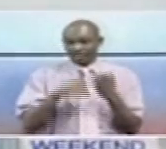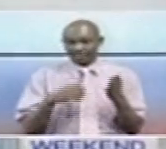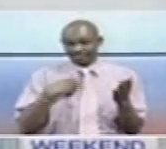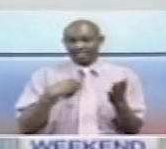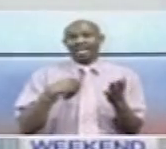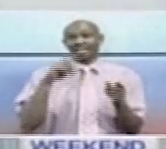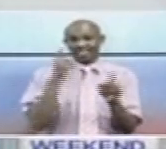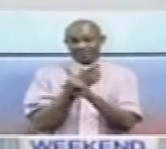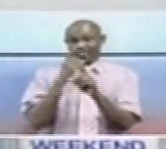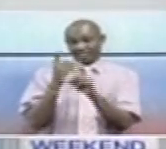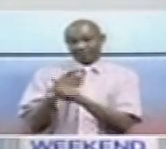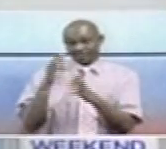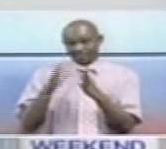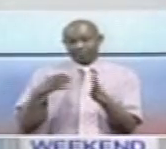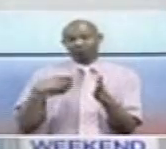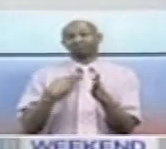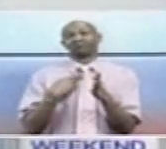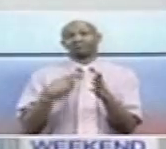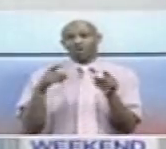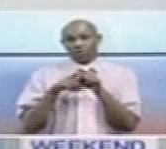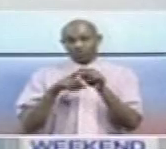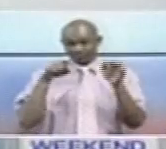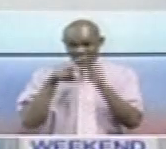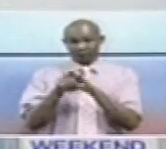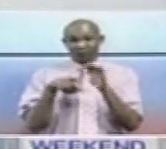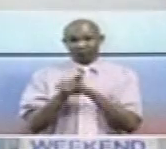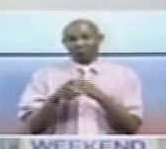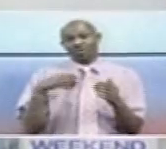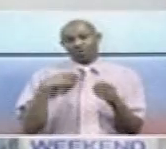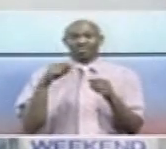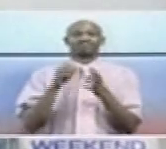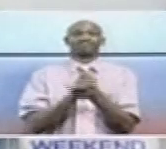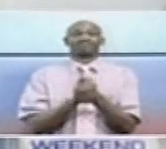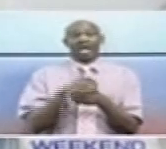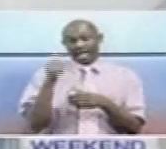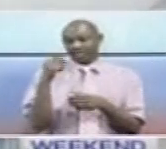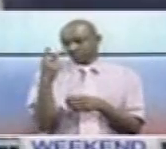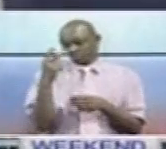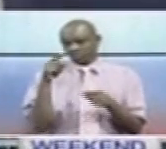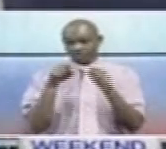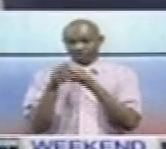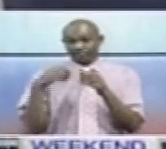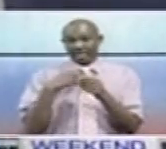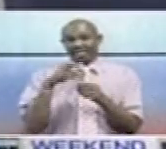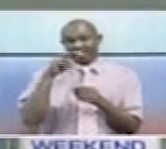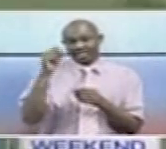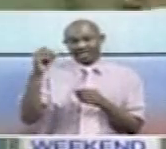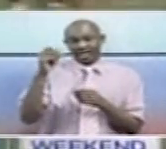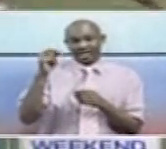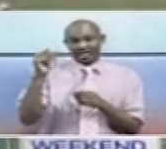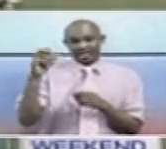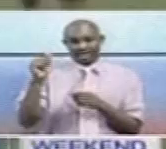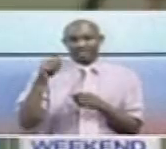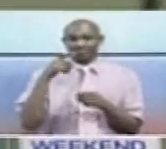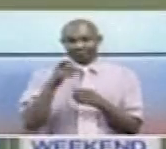Wambua Mutia and Christopher Joseph also inked their names on the score sheet. The other two goals were scored by Nganga Mulo and